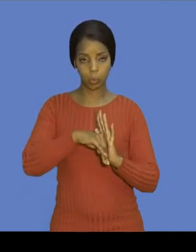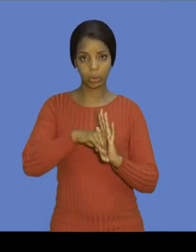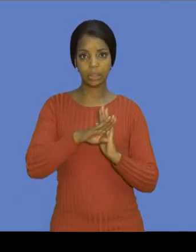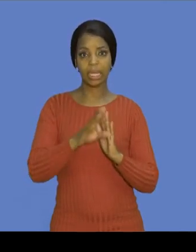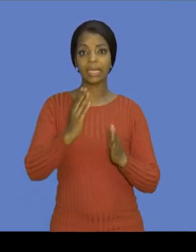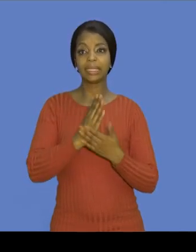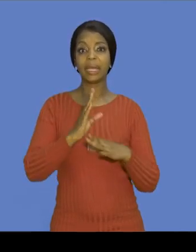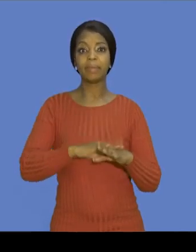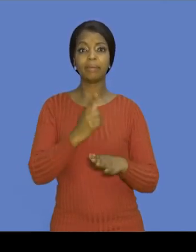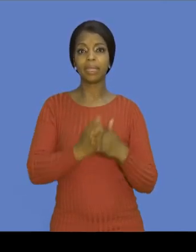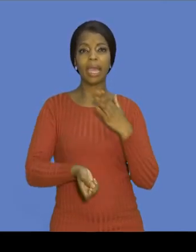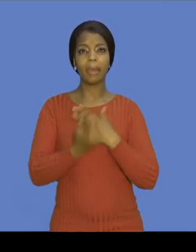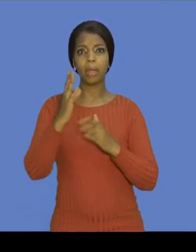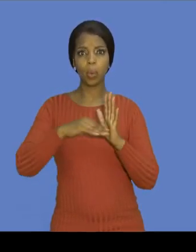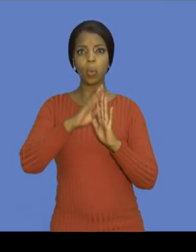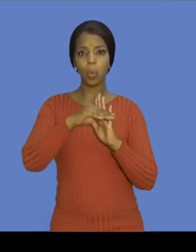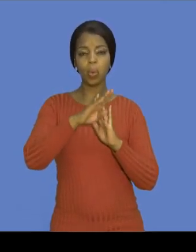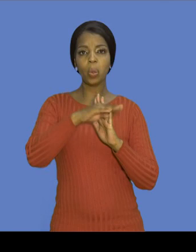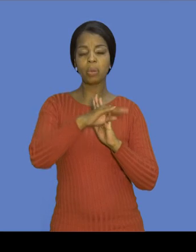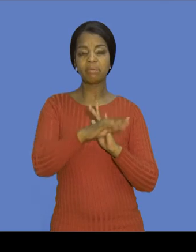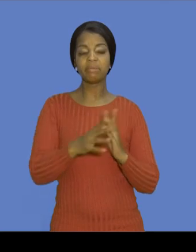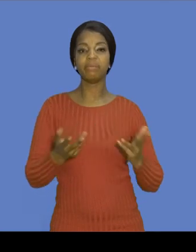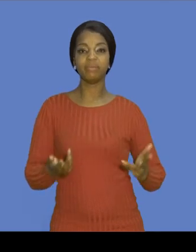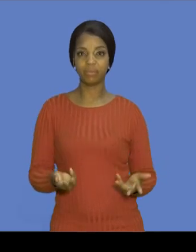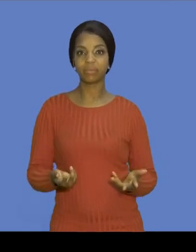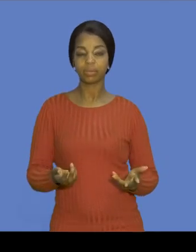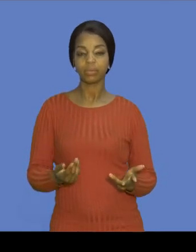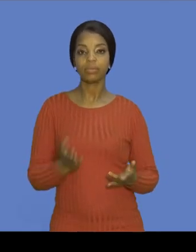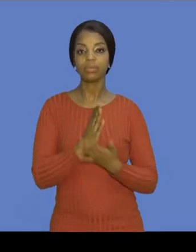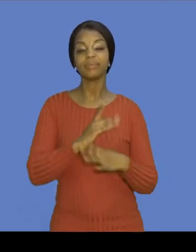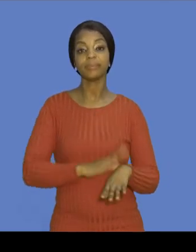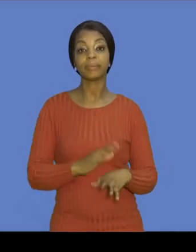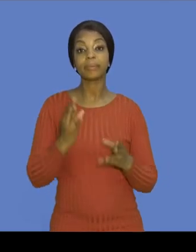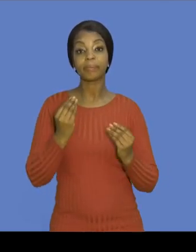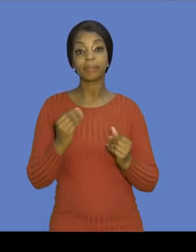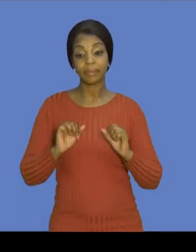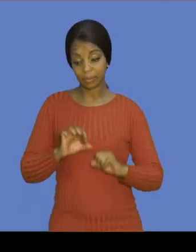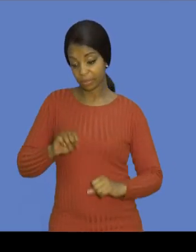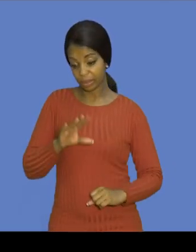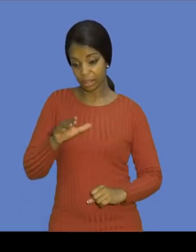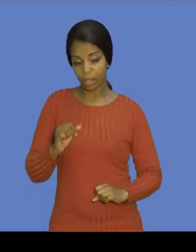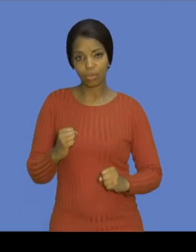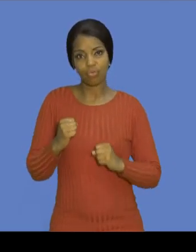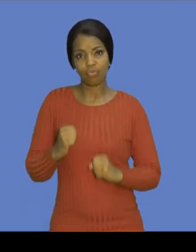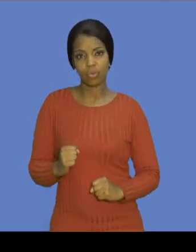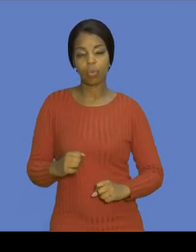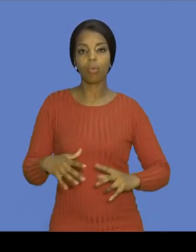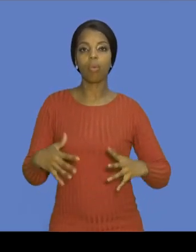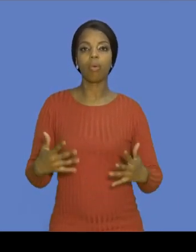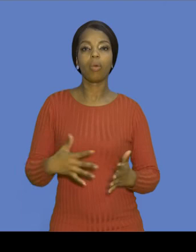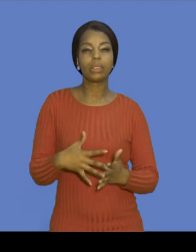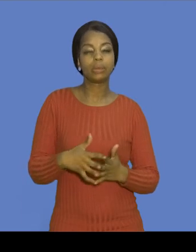down, at times there's a lot of inflation that is taking place, at times the currency is strong, the currency is